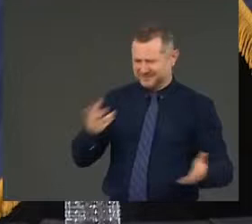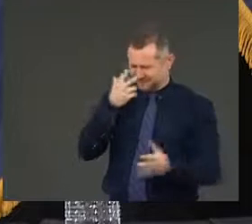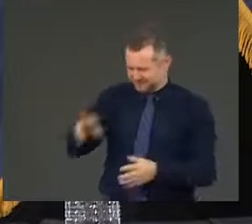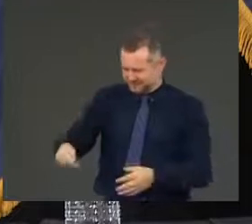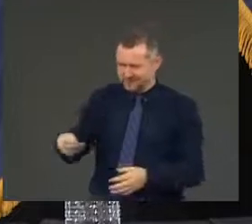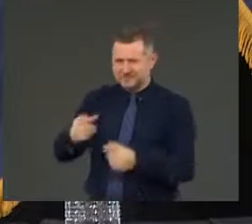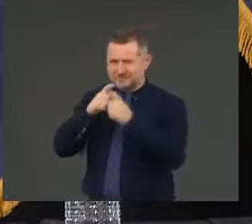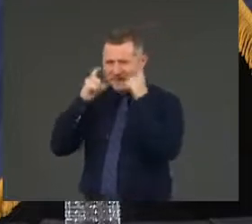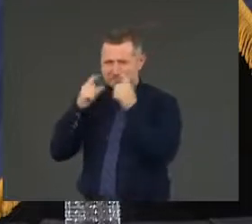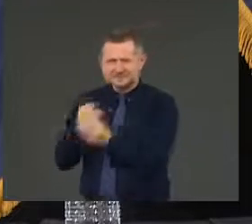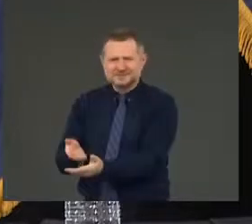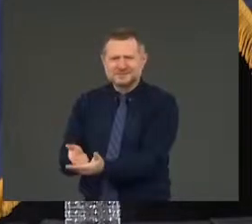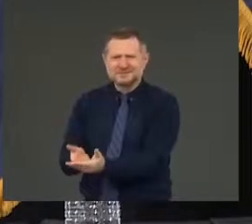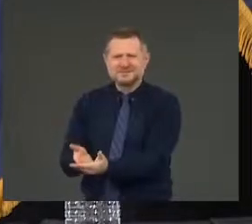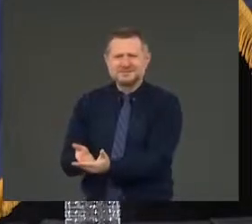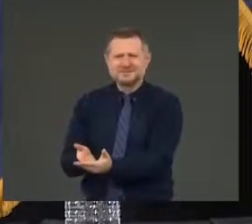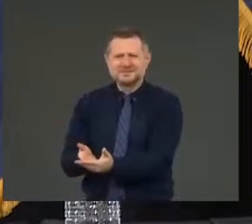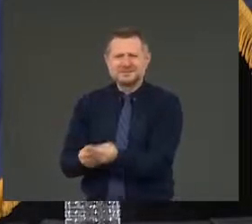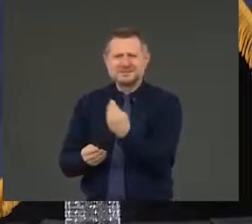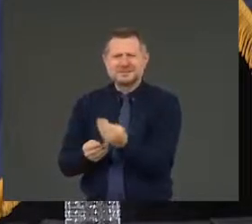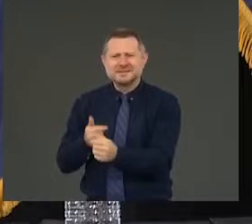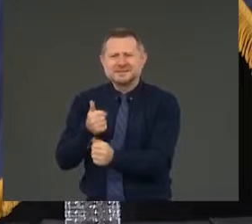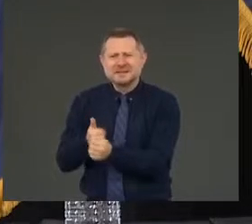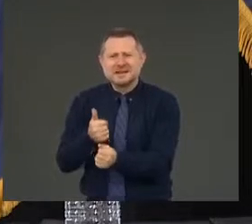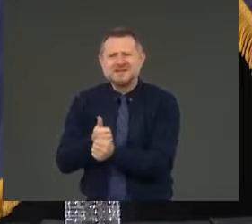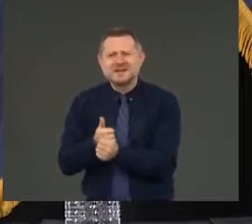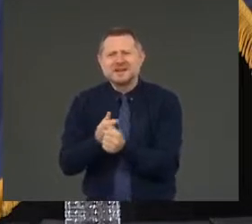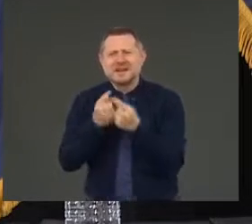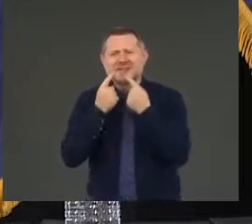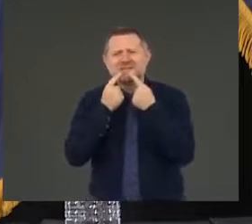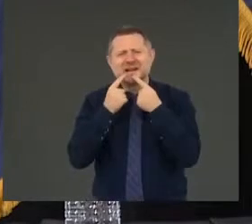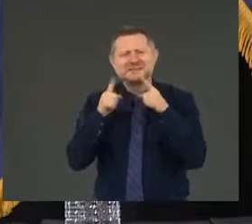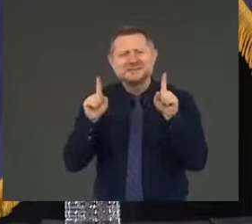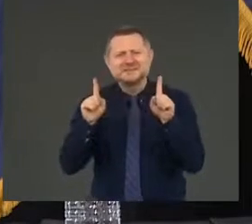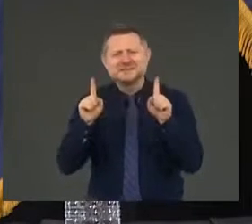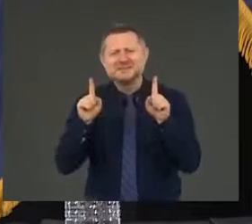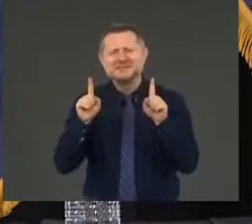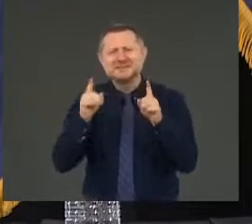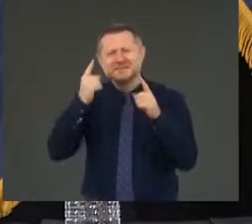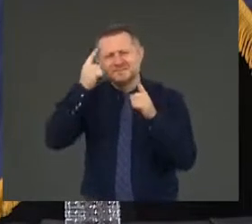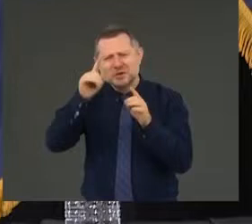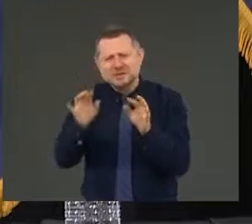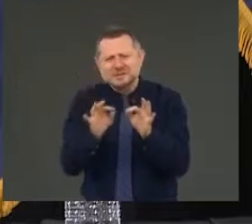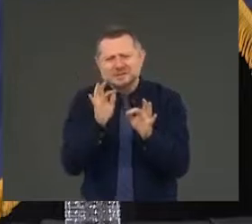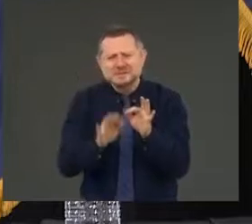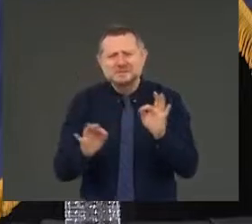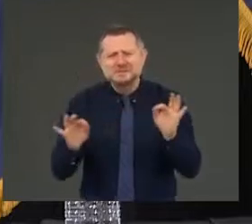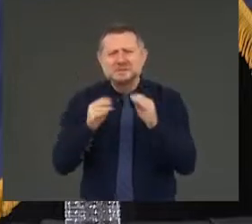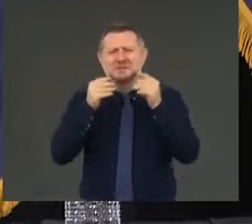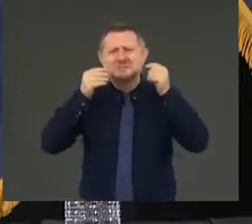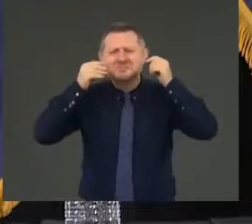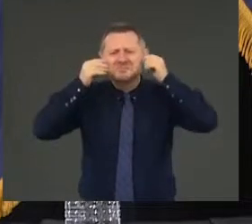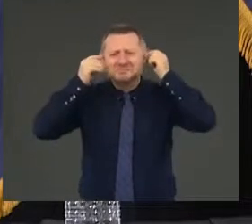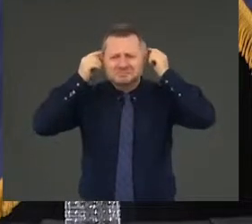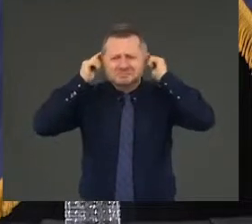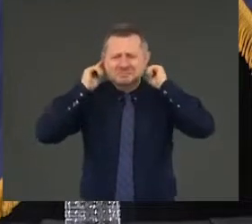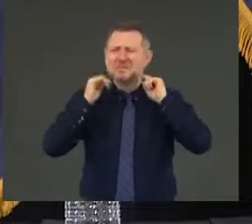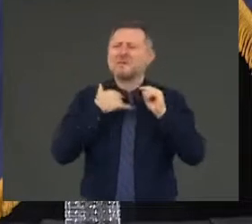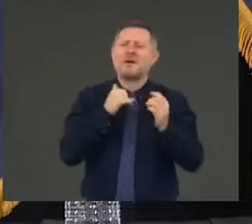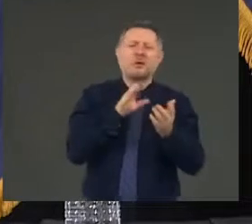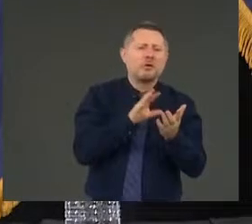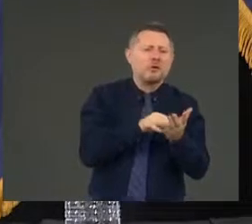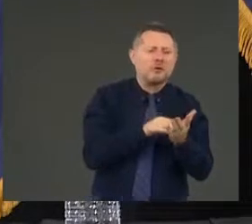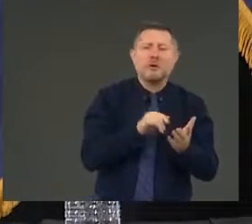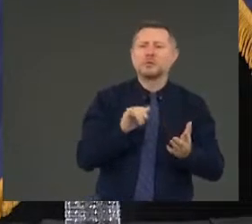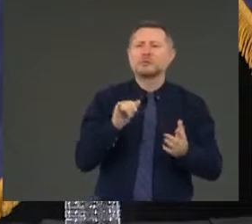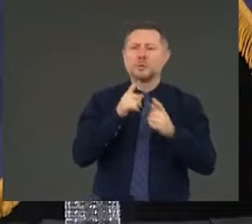effectiveness of the mask, as simple as it seems, the more we learn, the more effective it